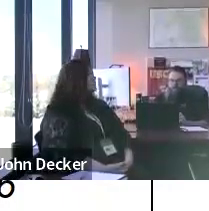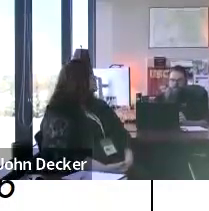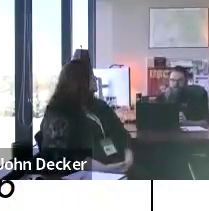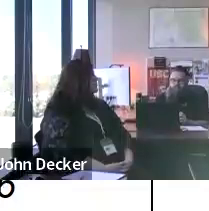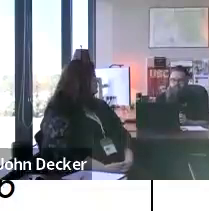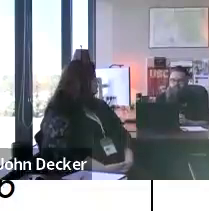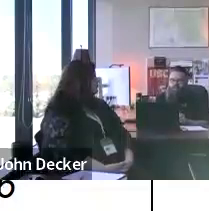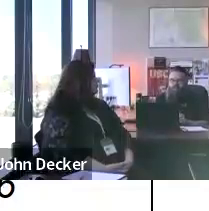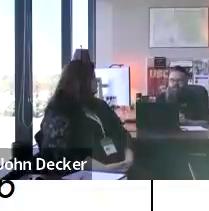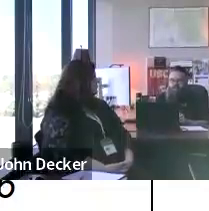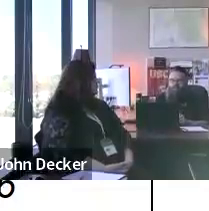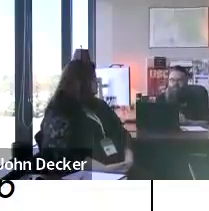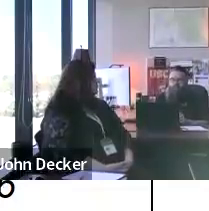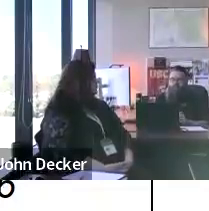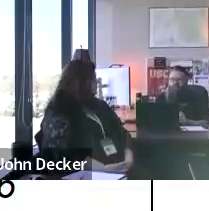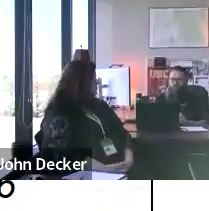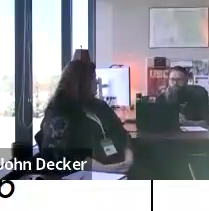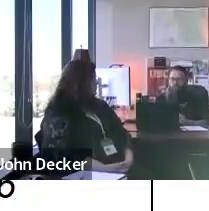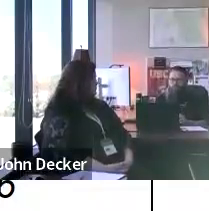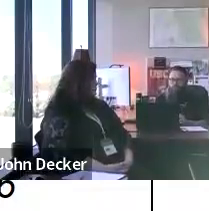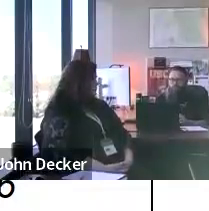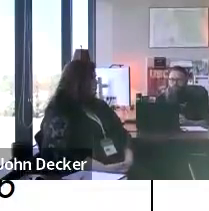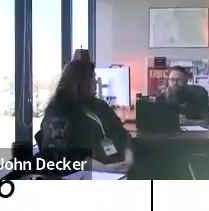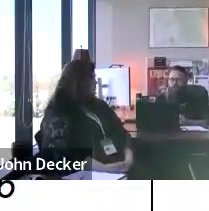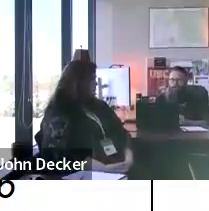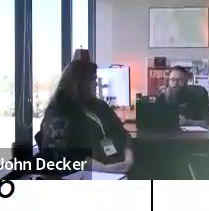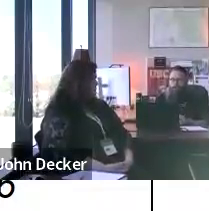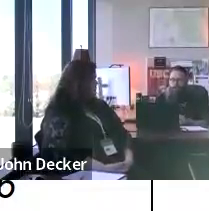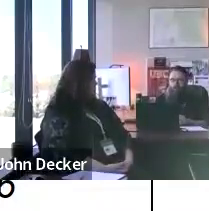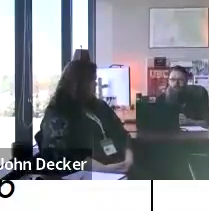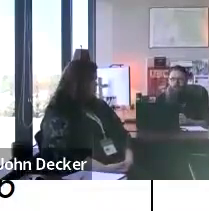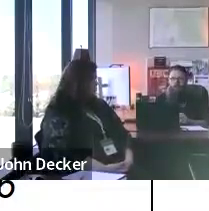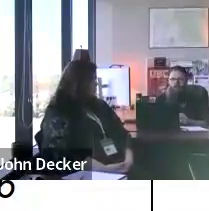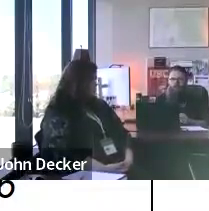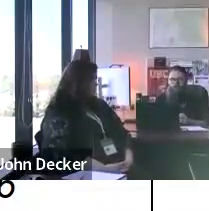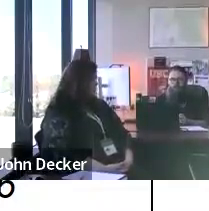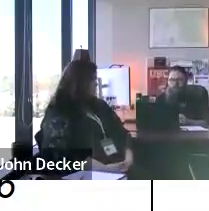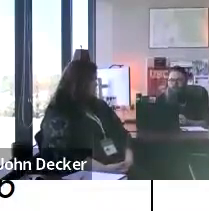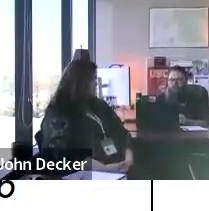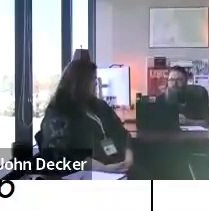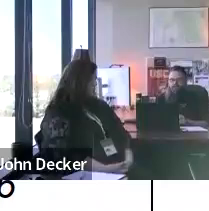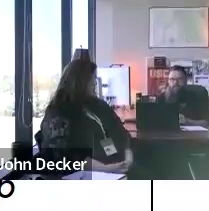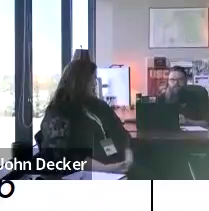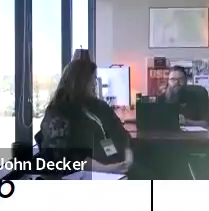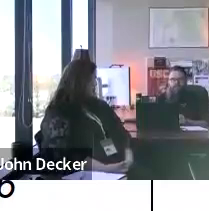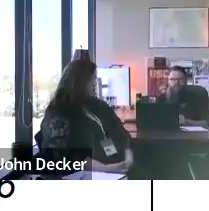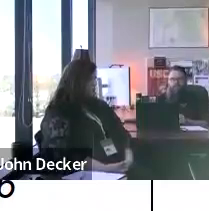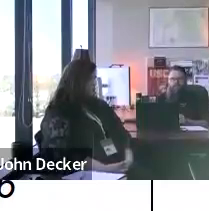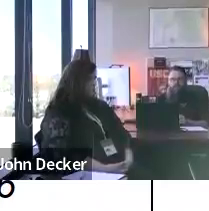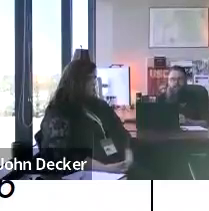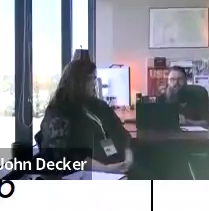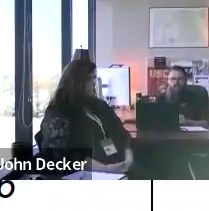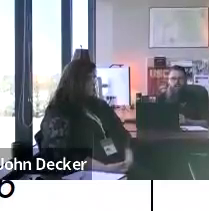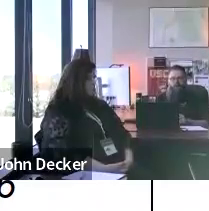also has a phase in of any changes that might need to happen with IPPs. Not an expectation. It sounds like that there's